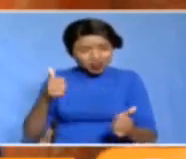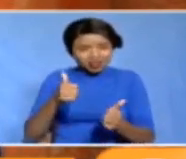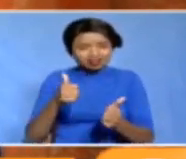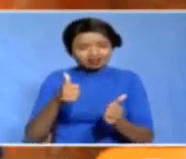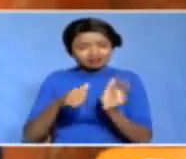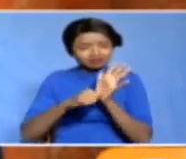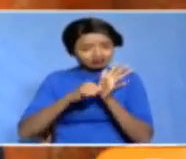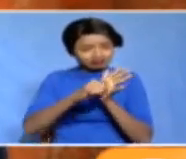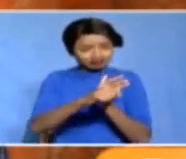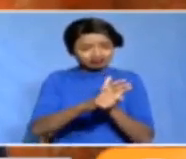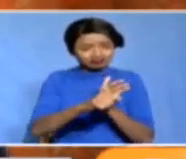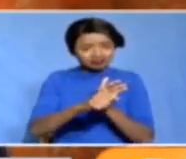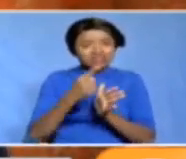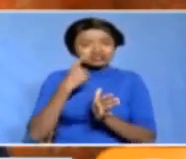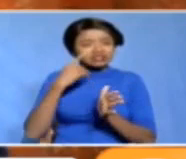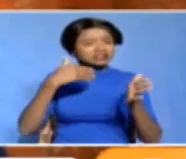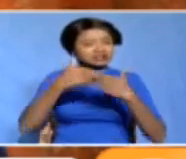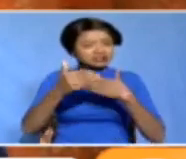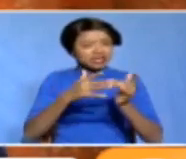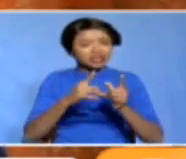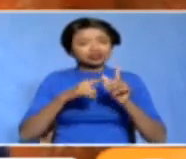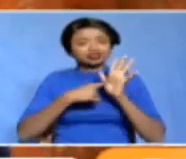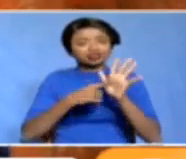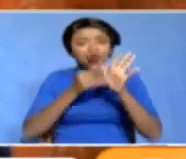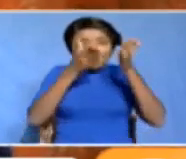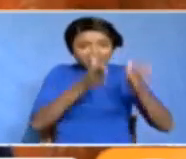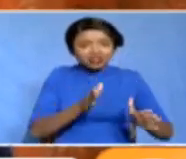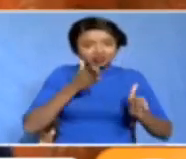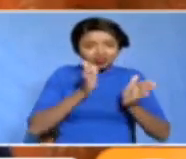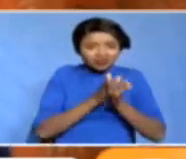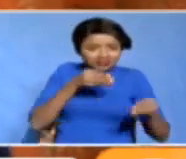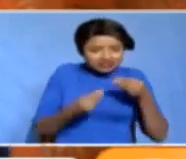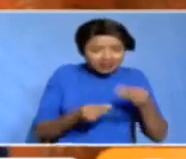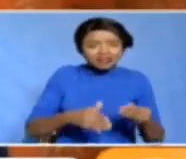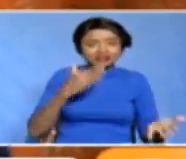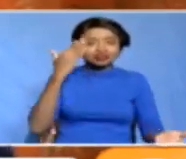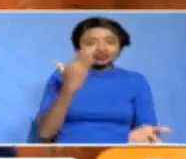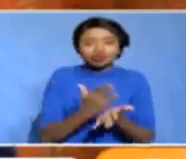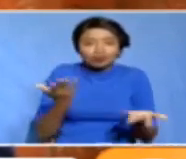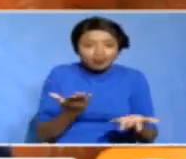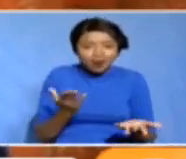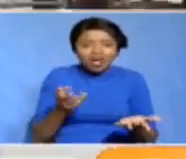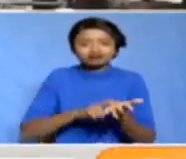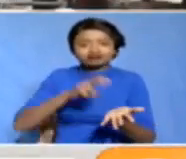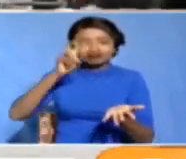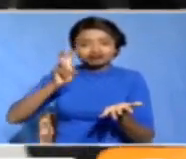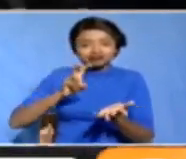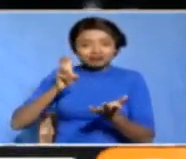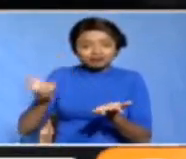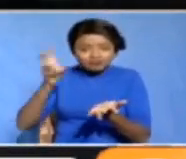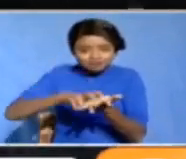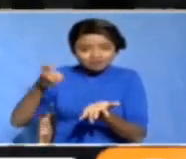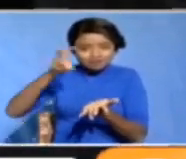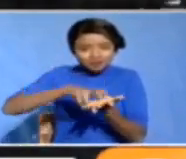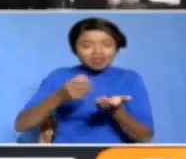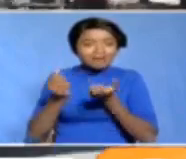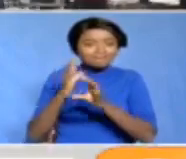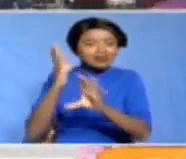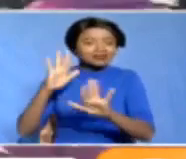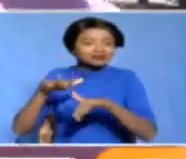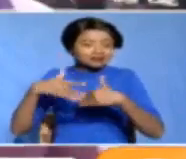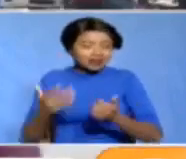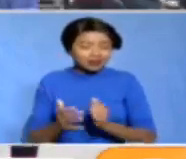so that we even have the signs that show people with disabilities where do they stop and how do they board these buses. Once car-free days are